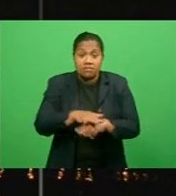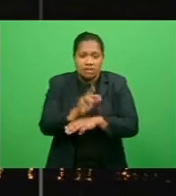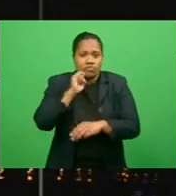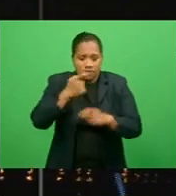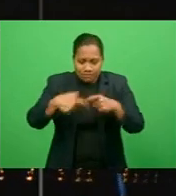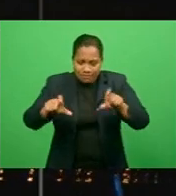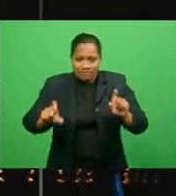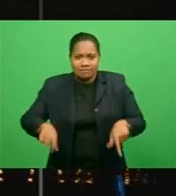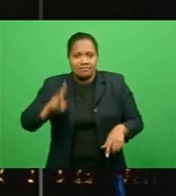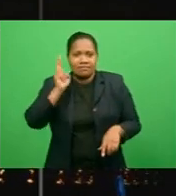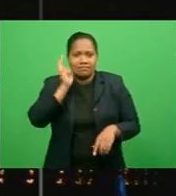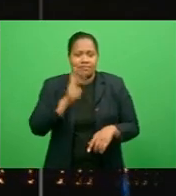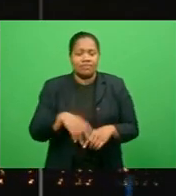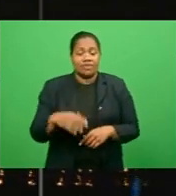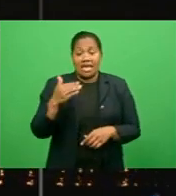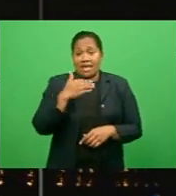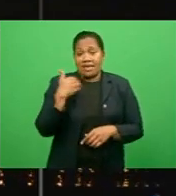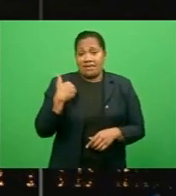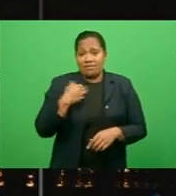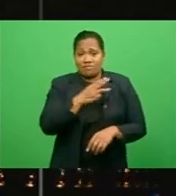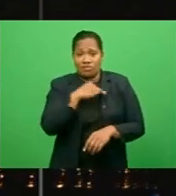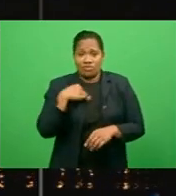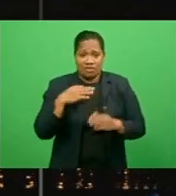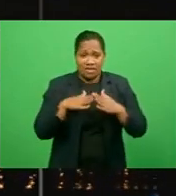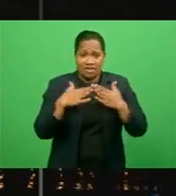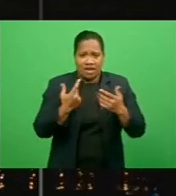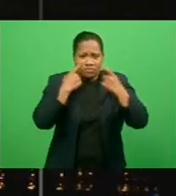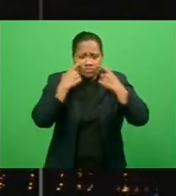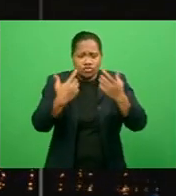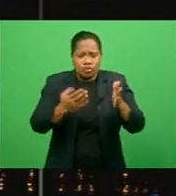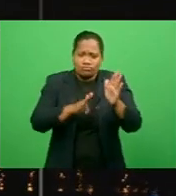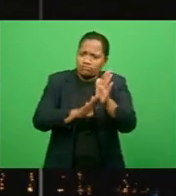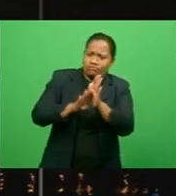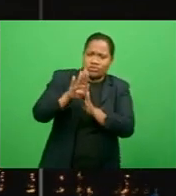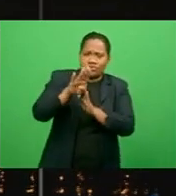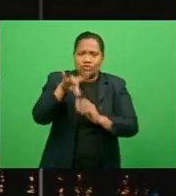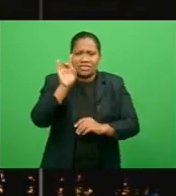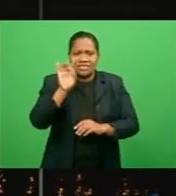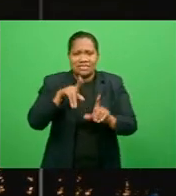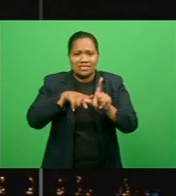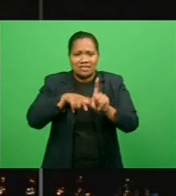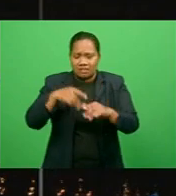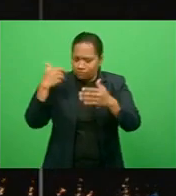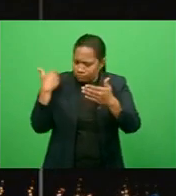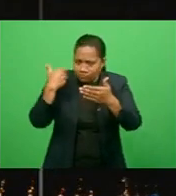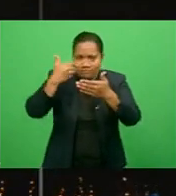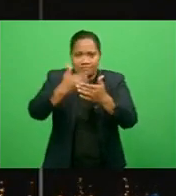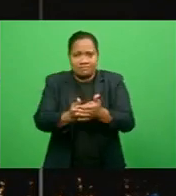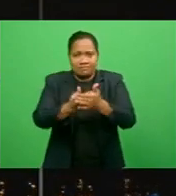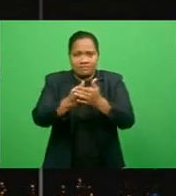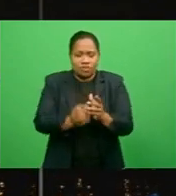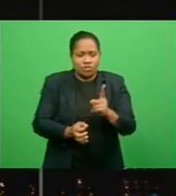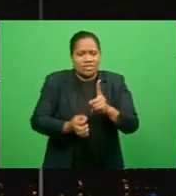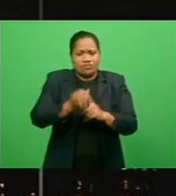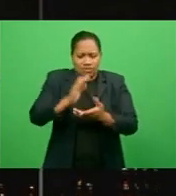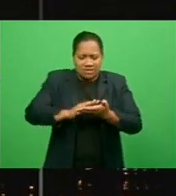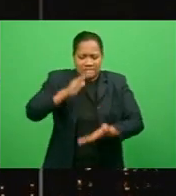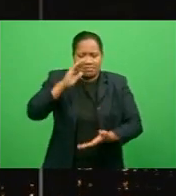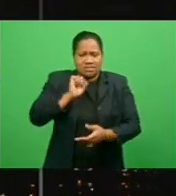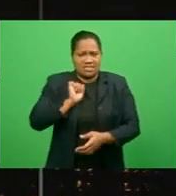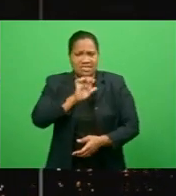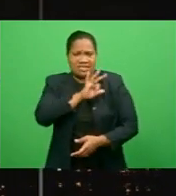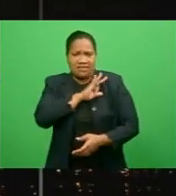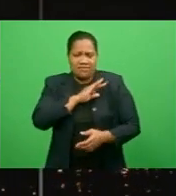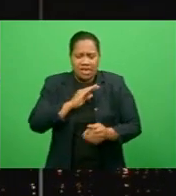The Health Ministry has shown tremendous growth in the past 10 years, boosting its capacity, increasing staff and enhancing services.